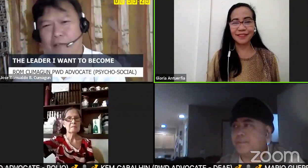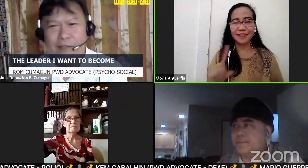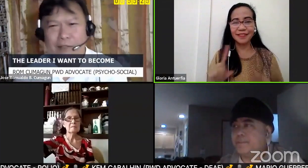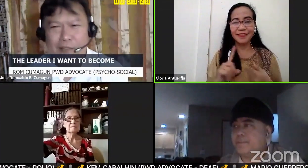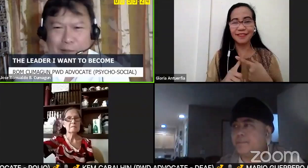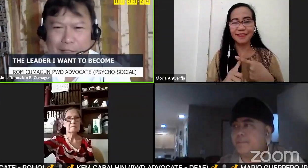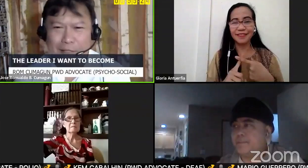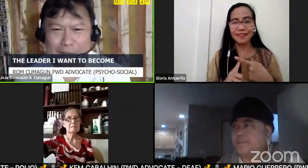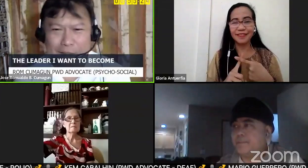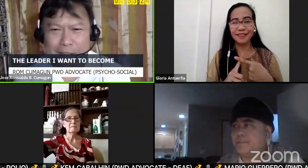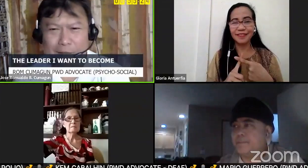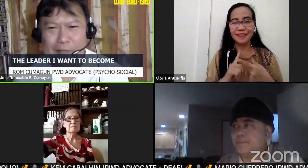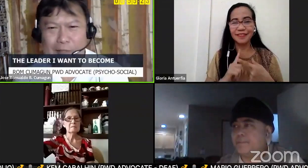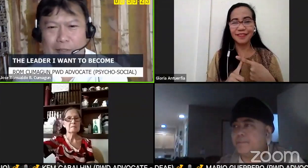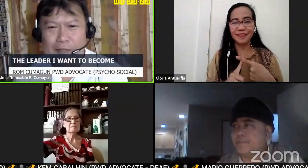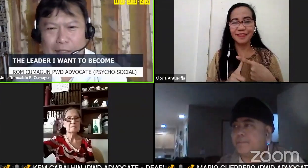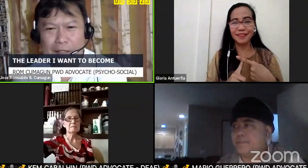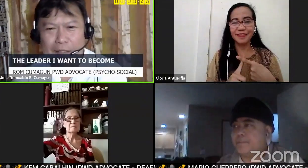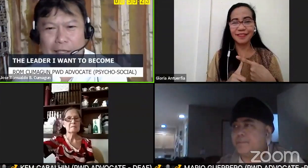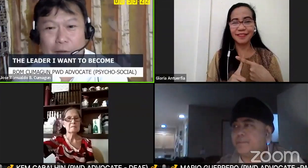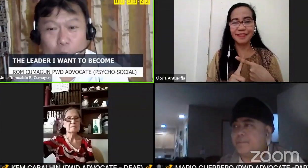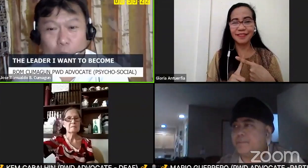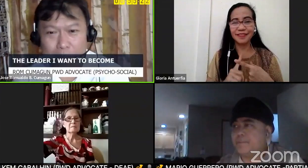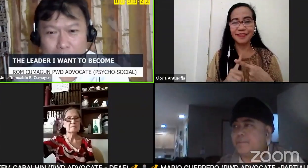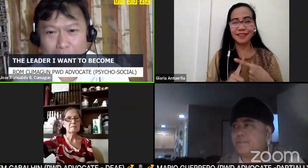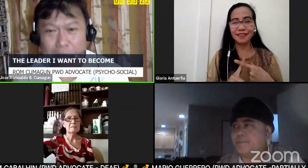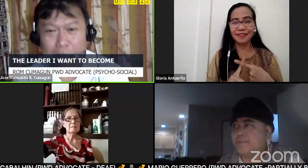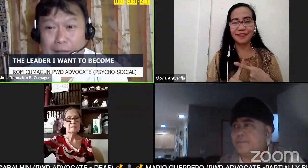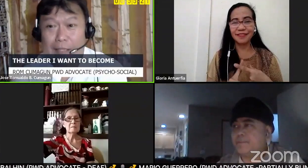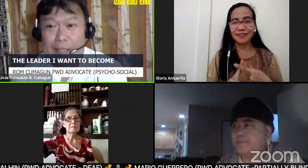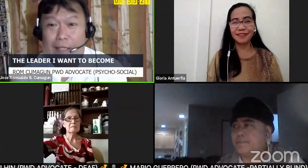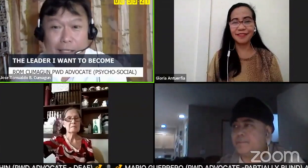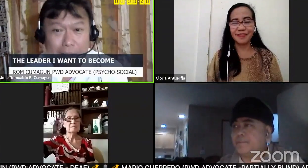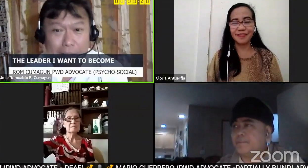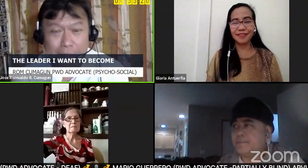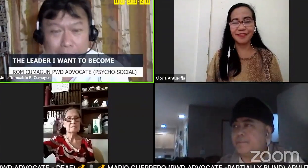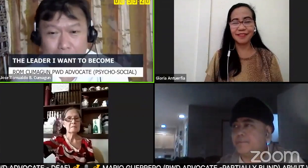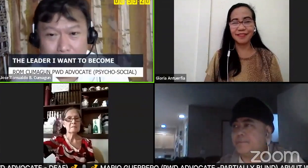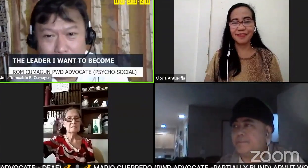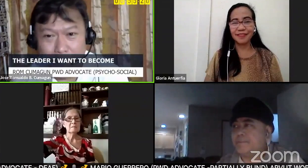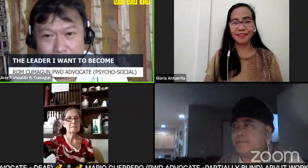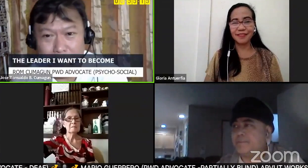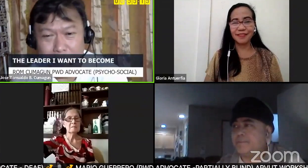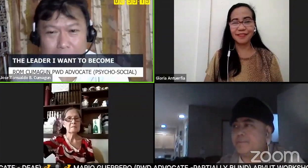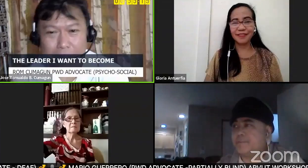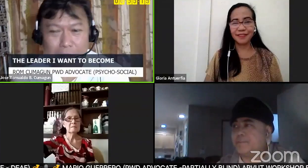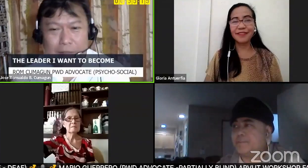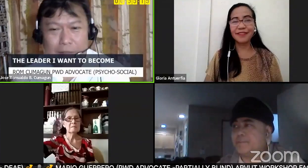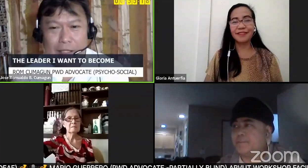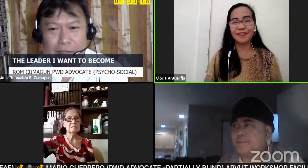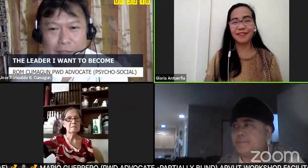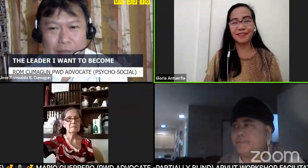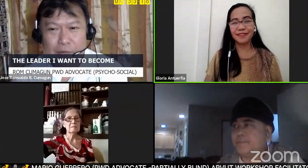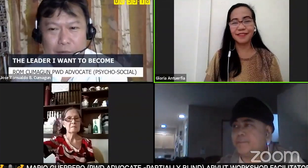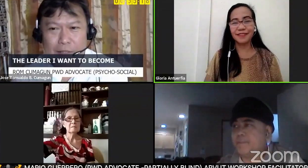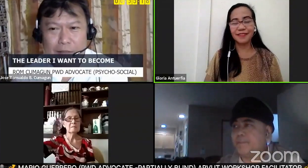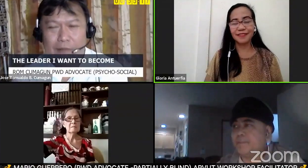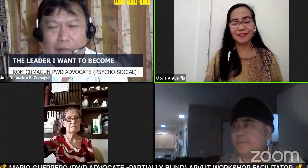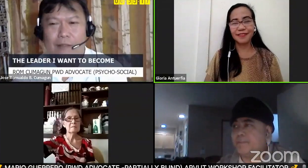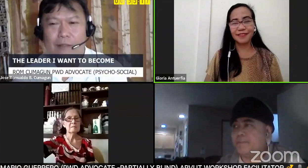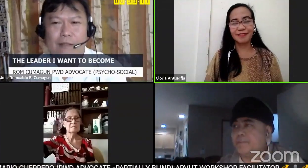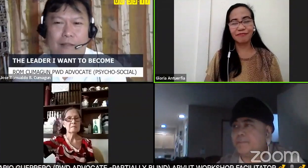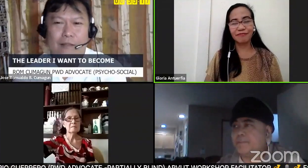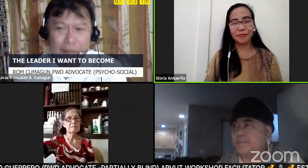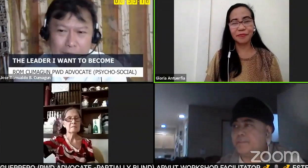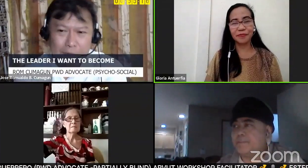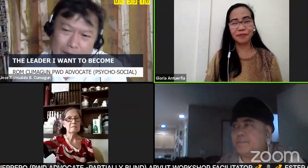20 don't have access to internet connection. What about the 80? What about the 80